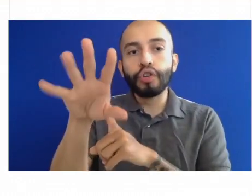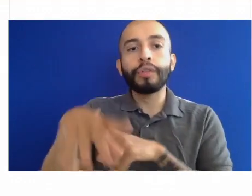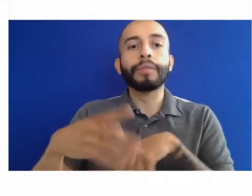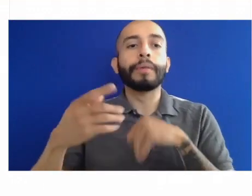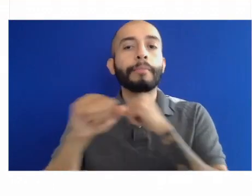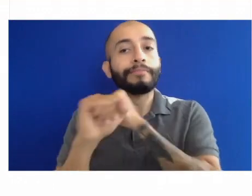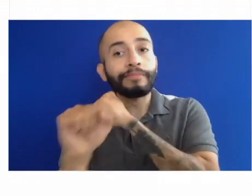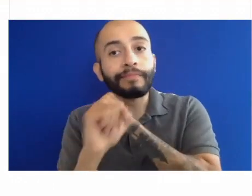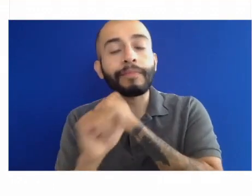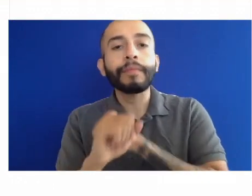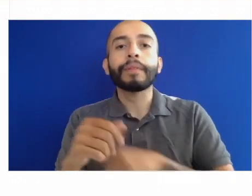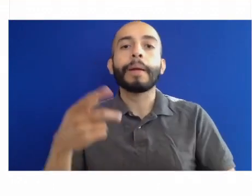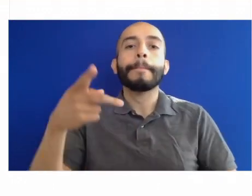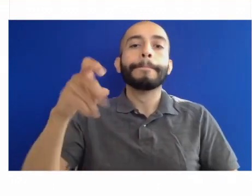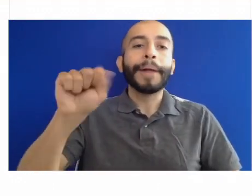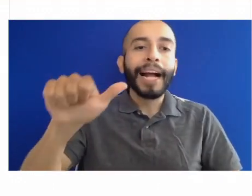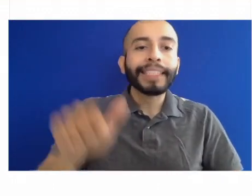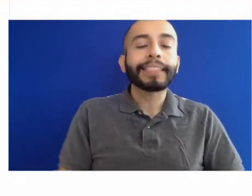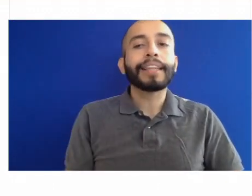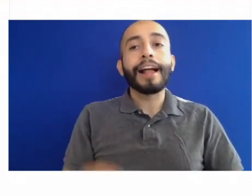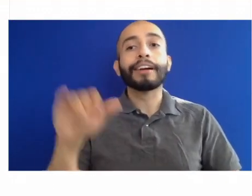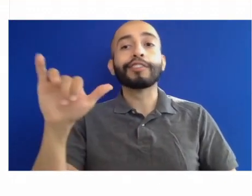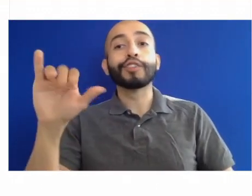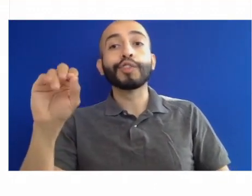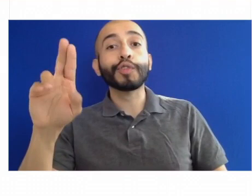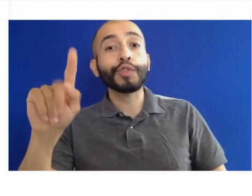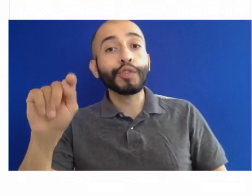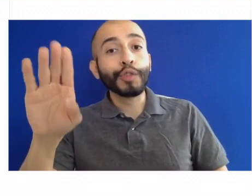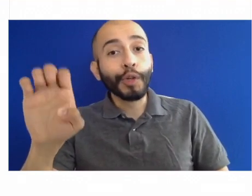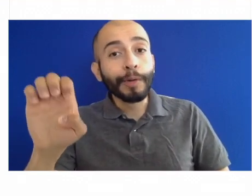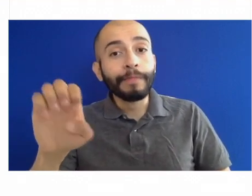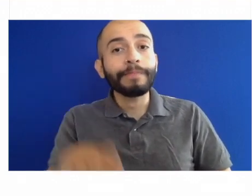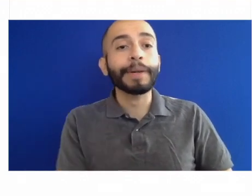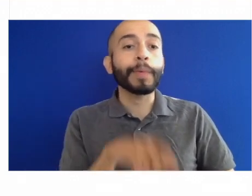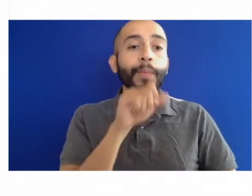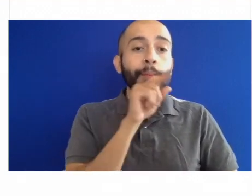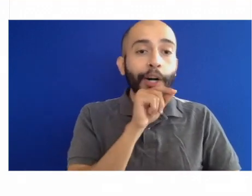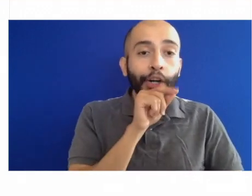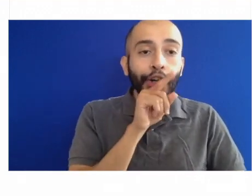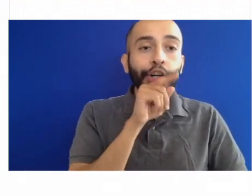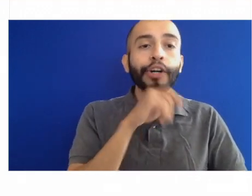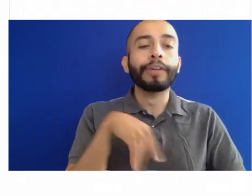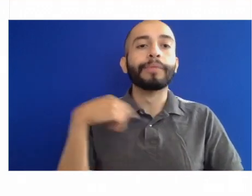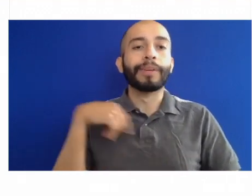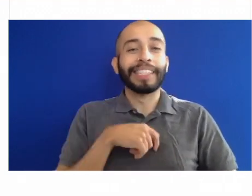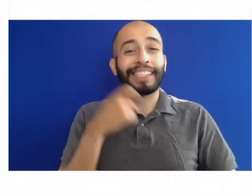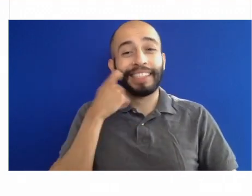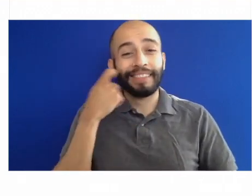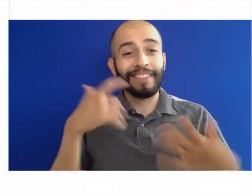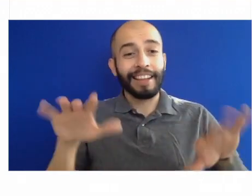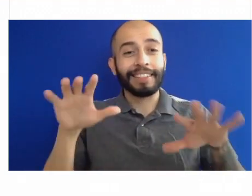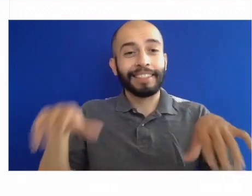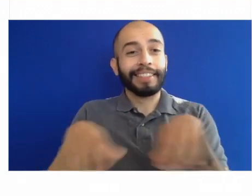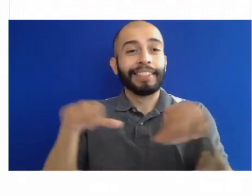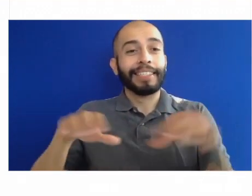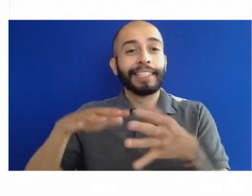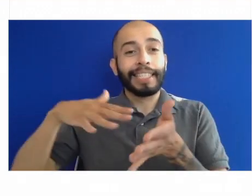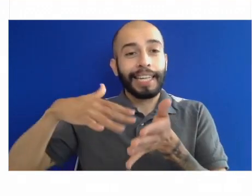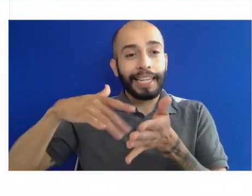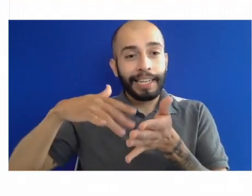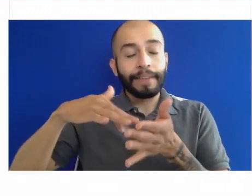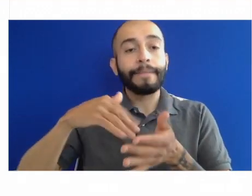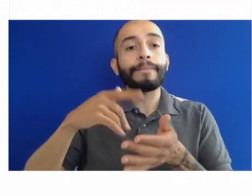that. We recently conducted a study where we ran a couple of short inoculation videos as an ad campaign on YouTube, and that doing so